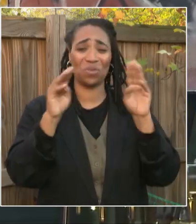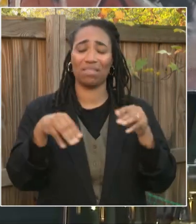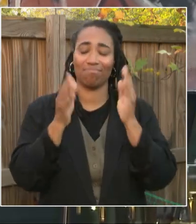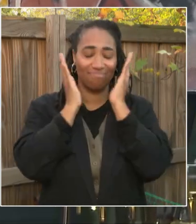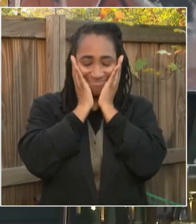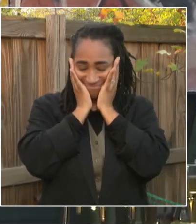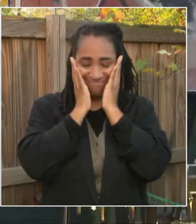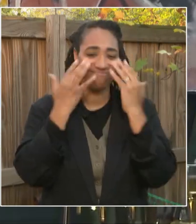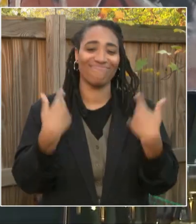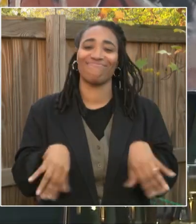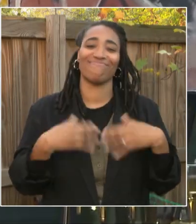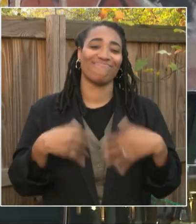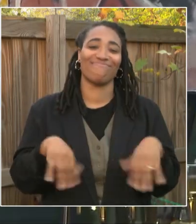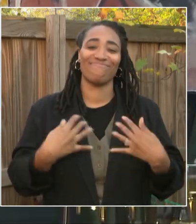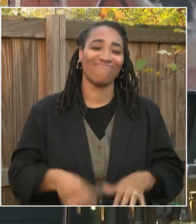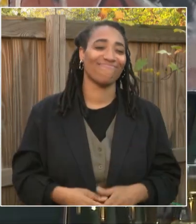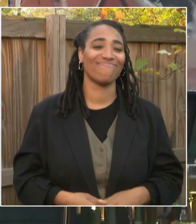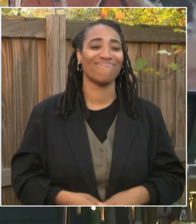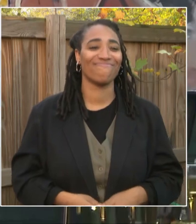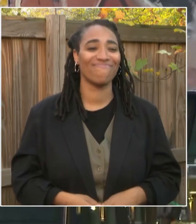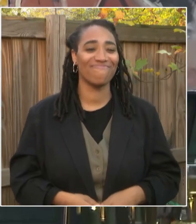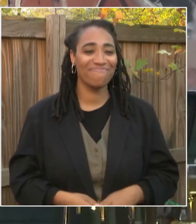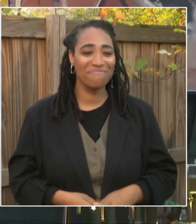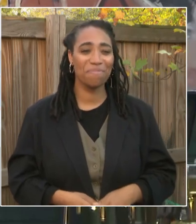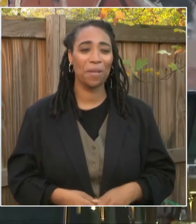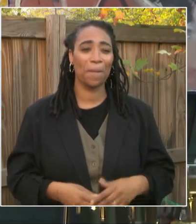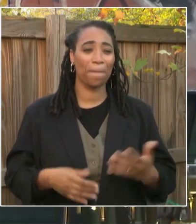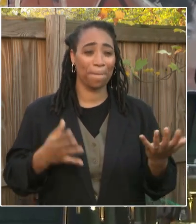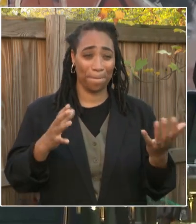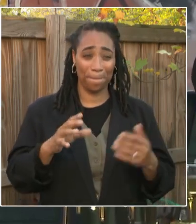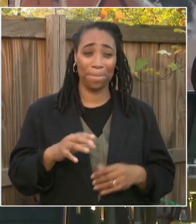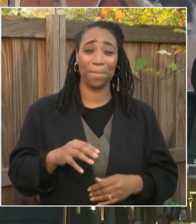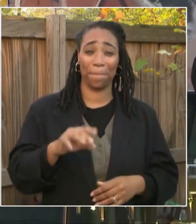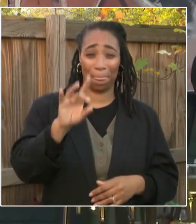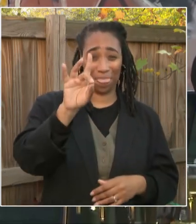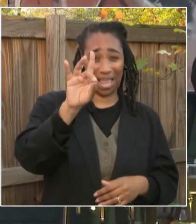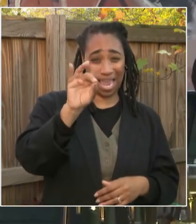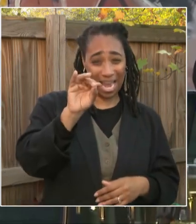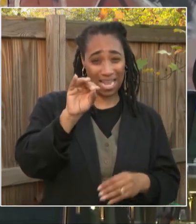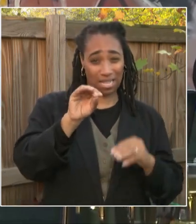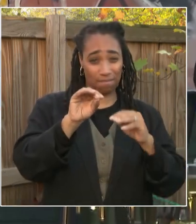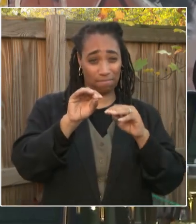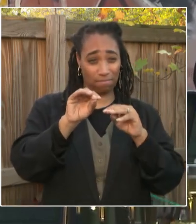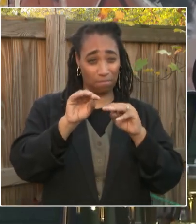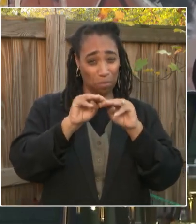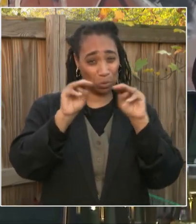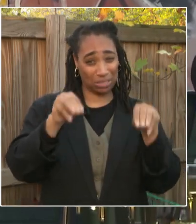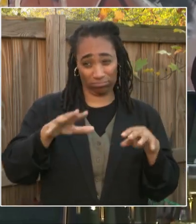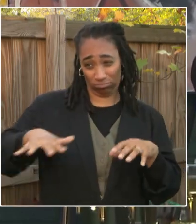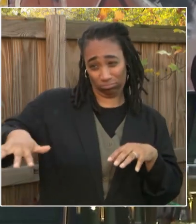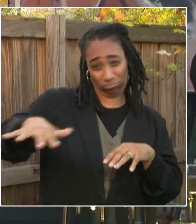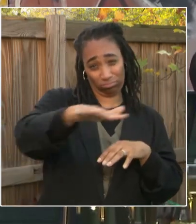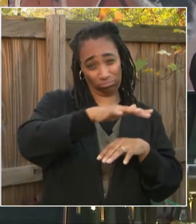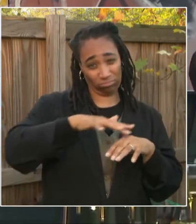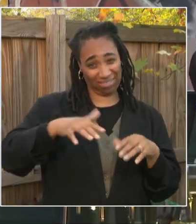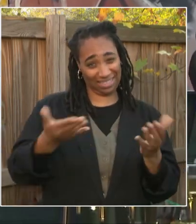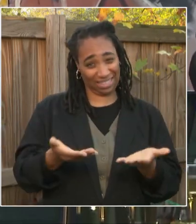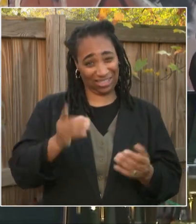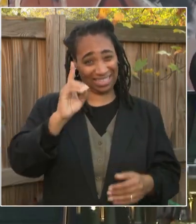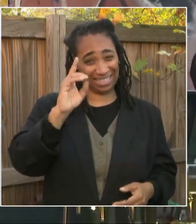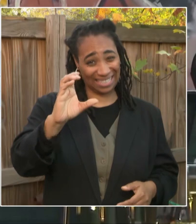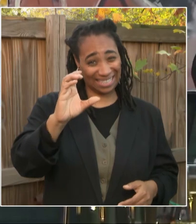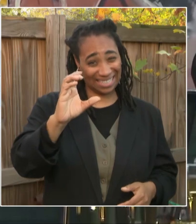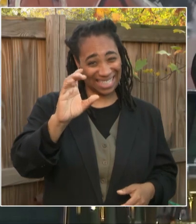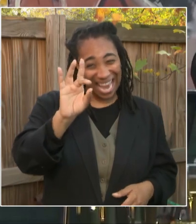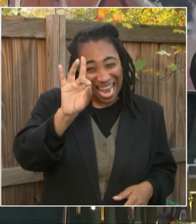You know, we have over 80 museums in Washington, D.C., but until today, we had